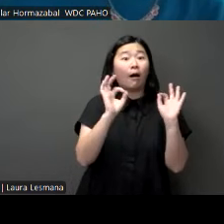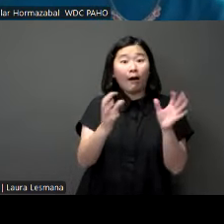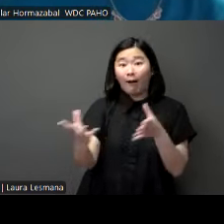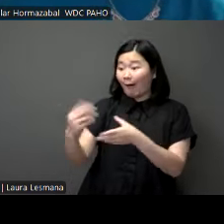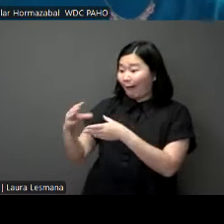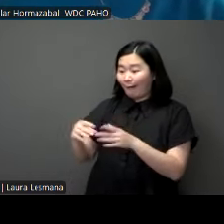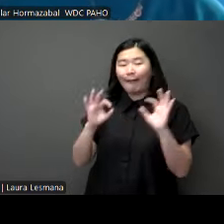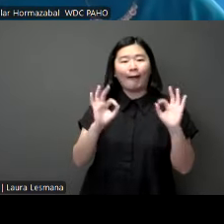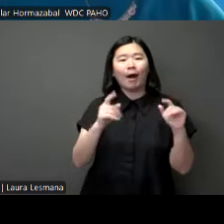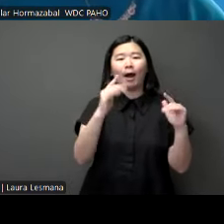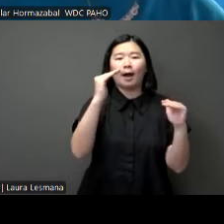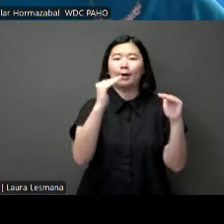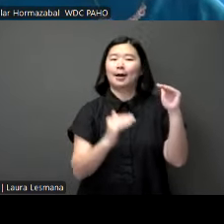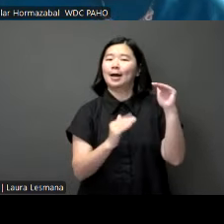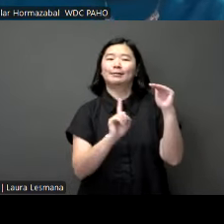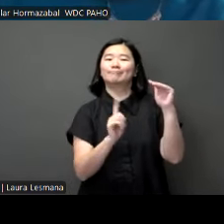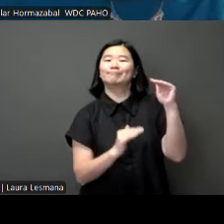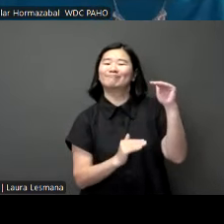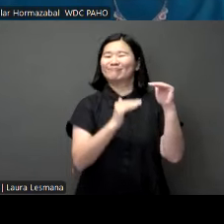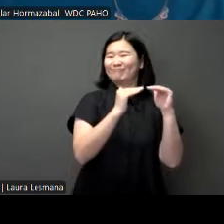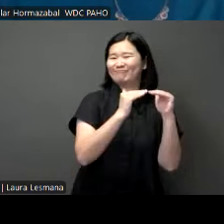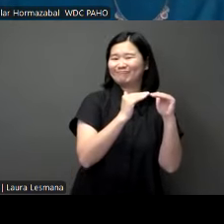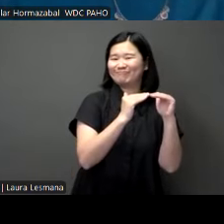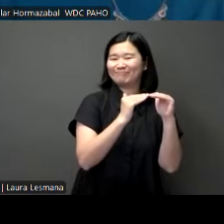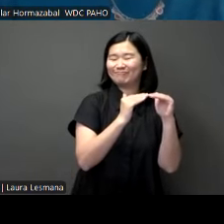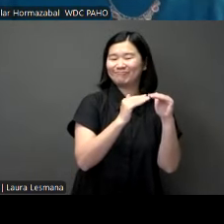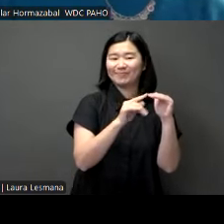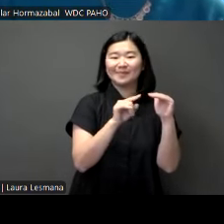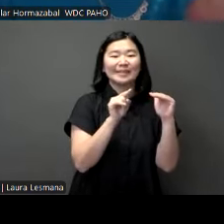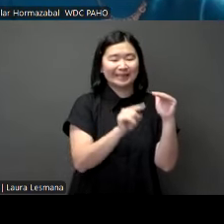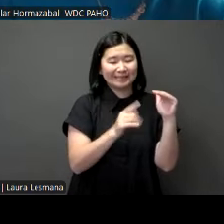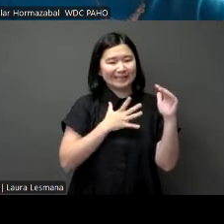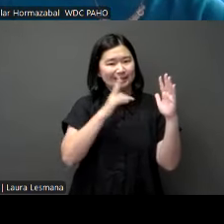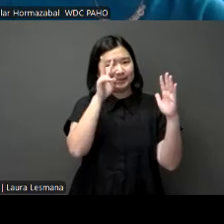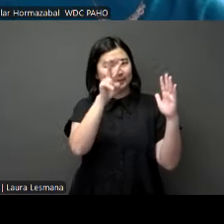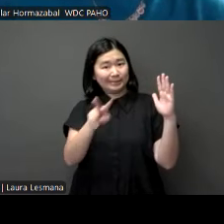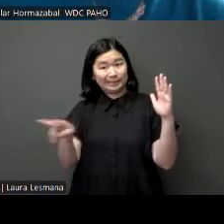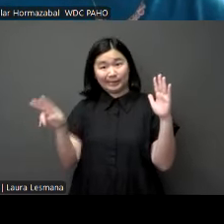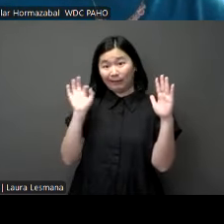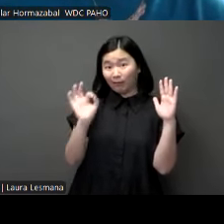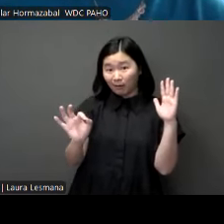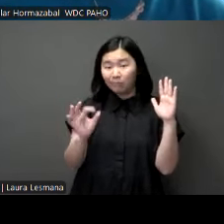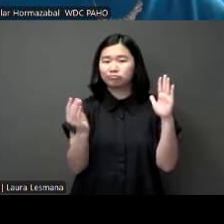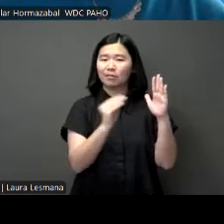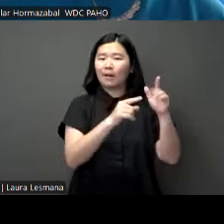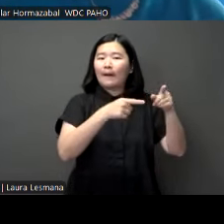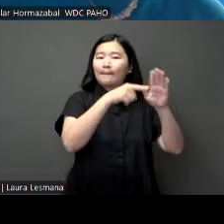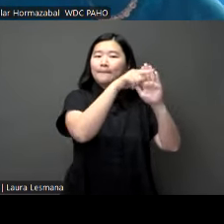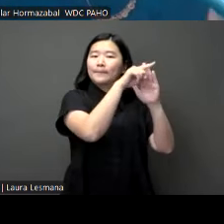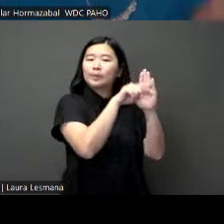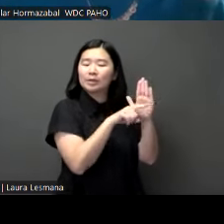to do with social policies, all of this is fundamental for the success of these health programs. And as part of this process, and you have these